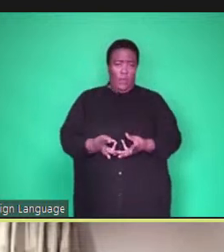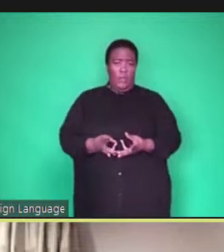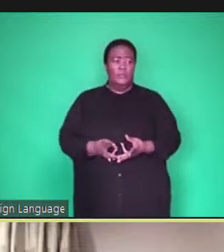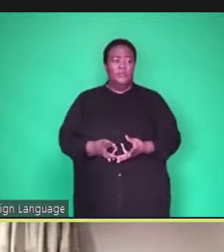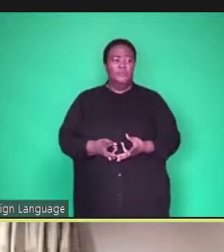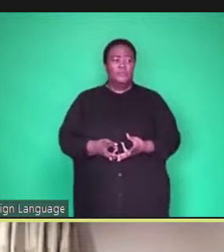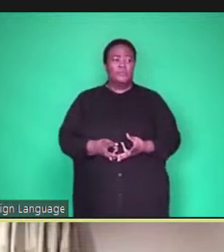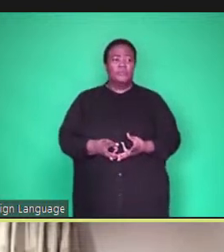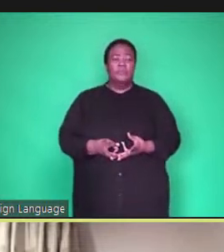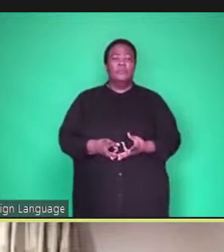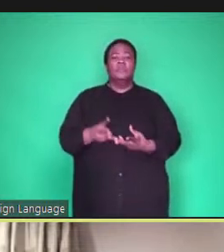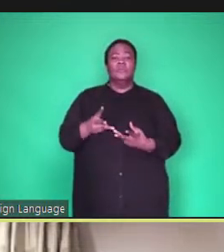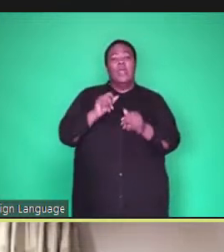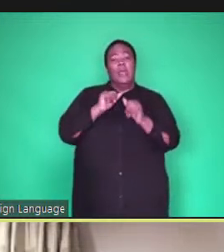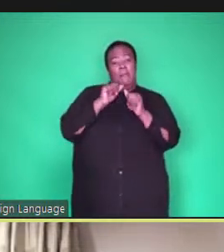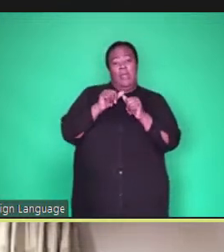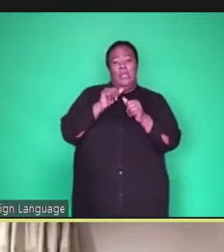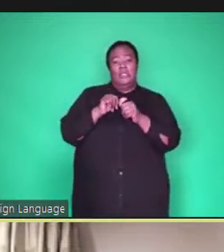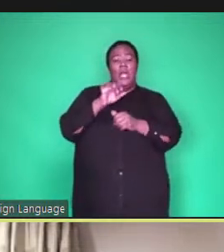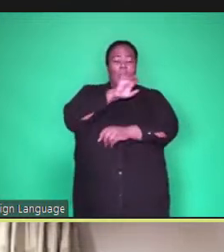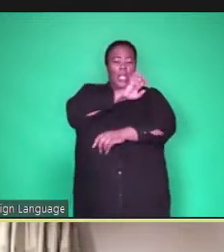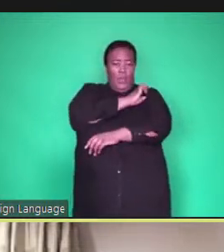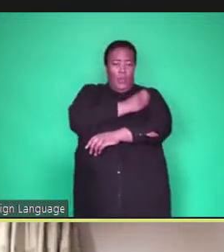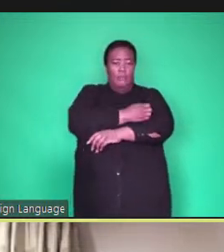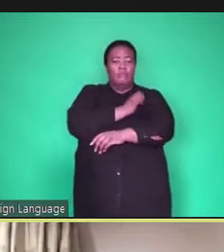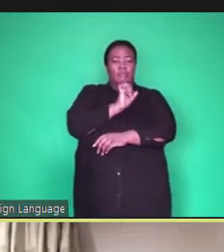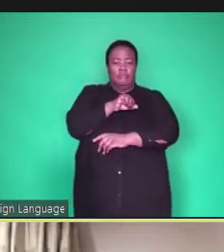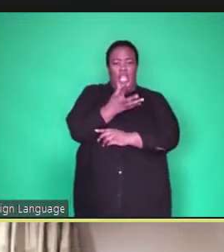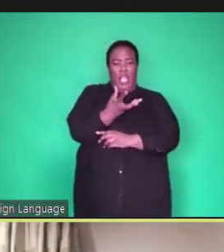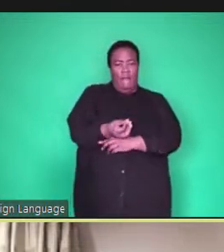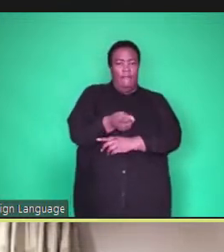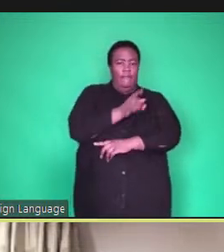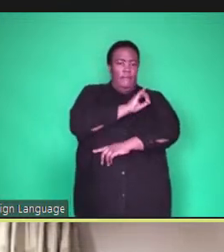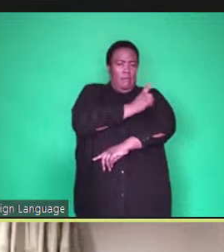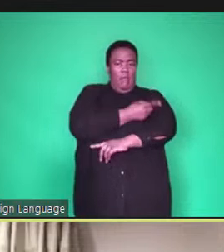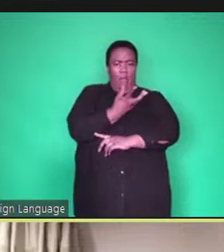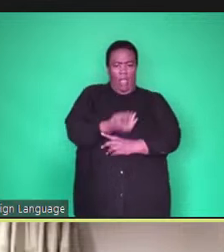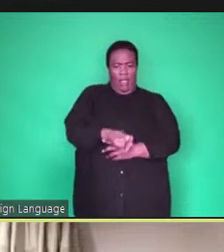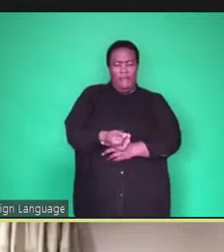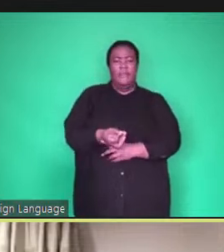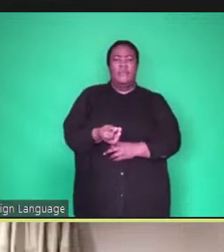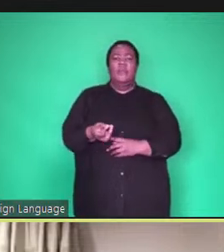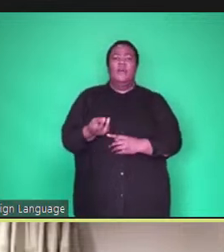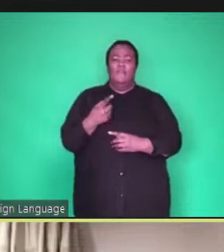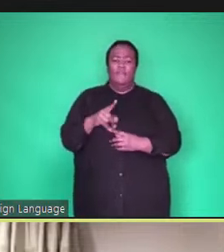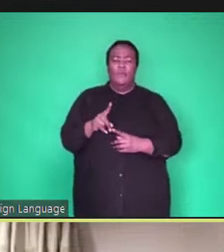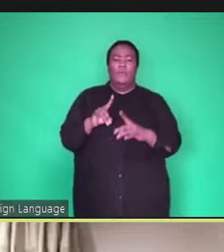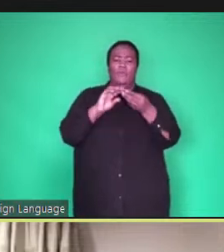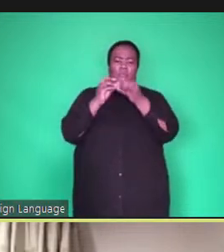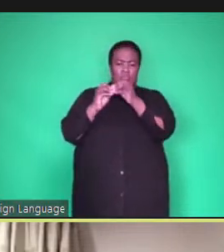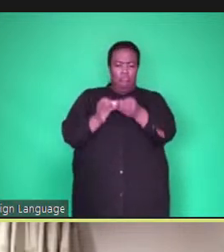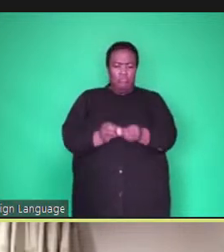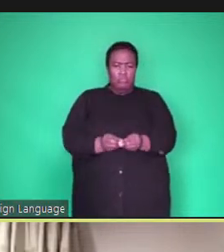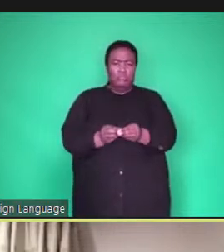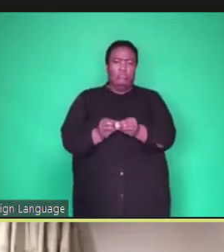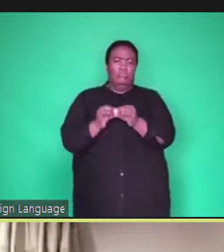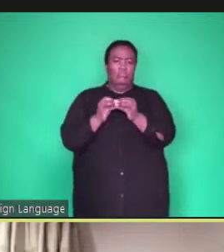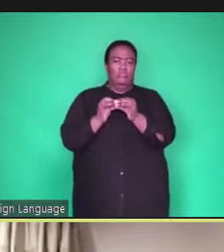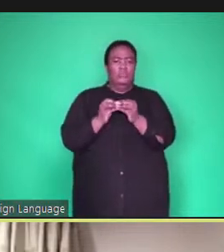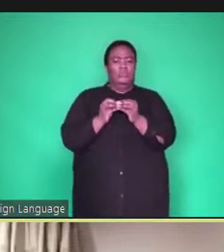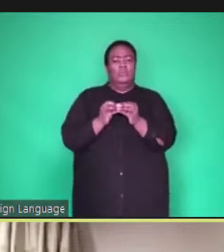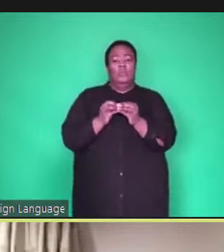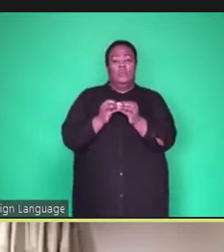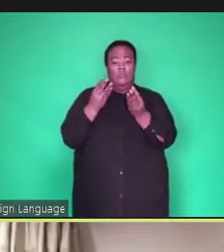It is better equipped than most neighboring countries to address both the mitigation aspects and the adaptation. We have